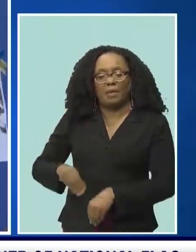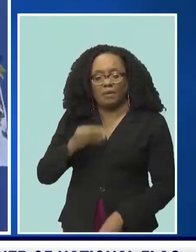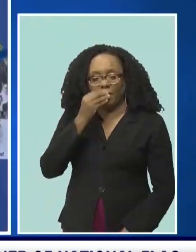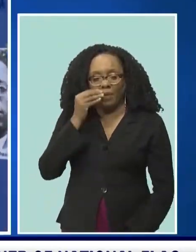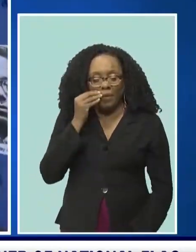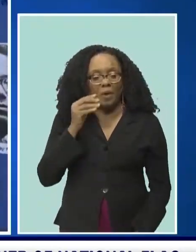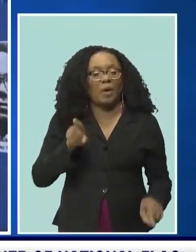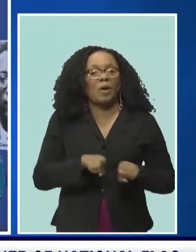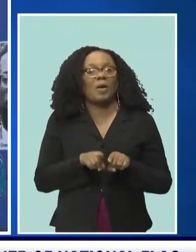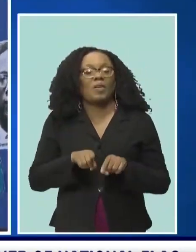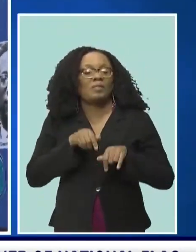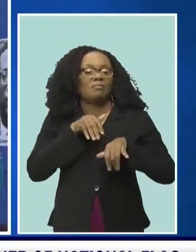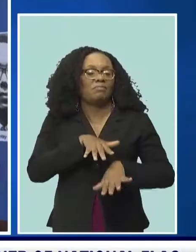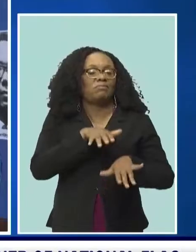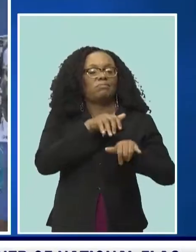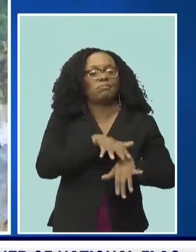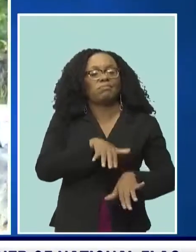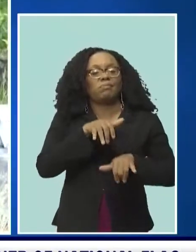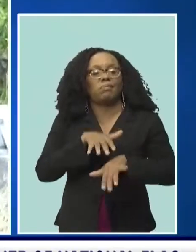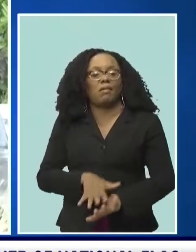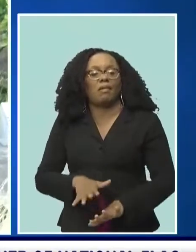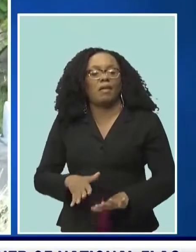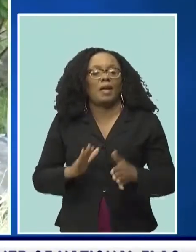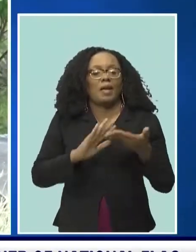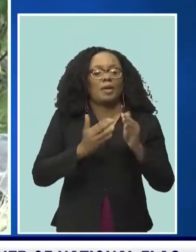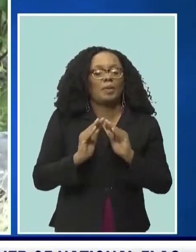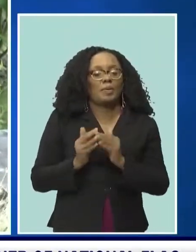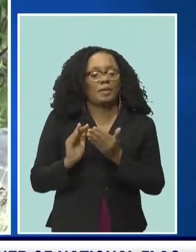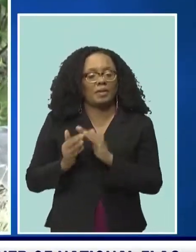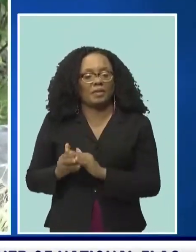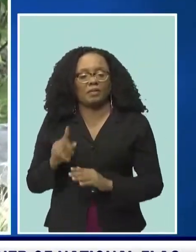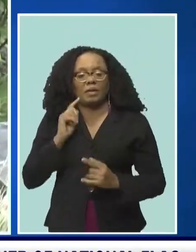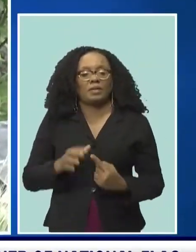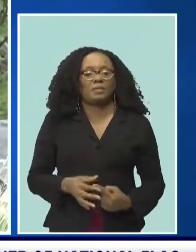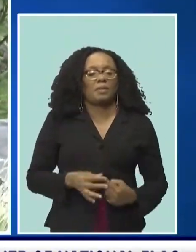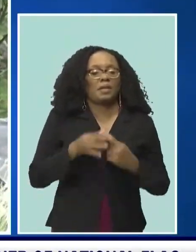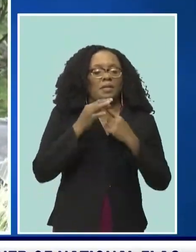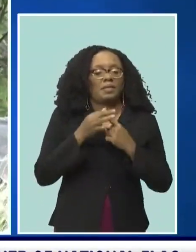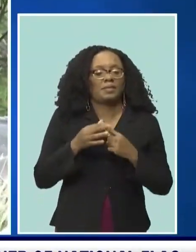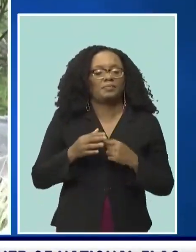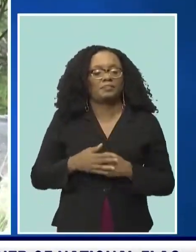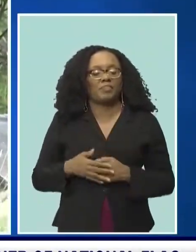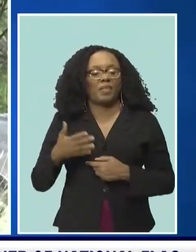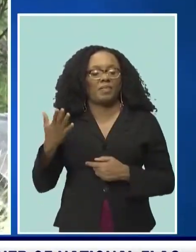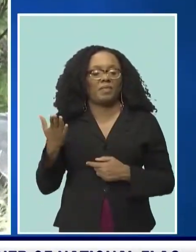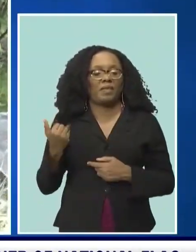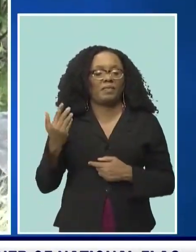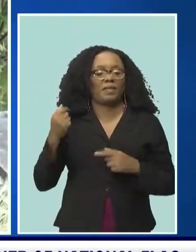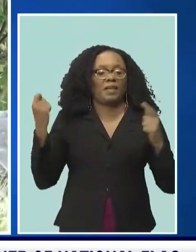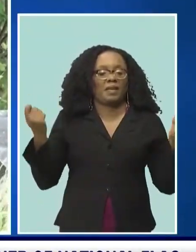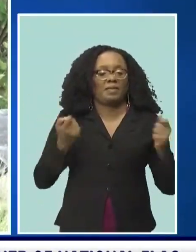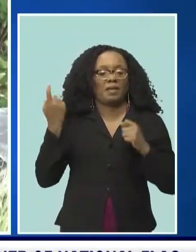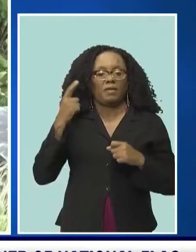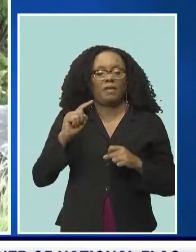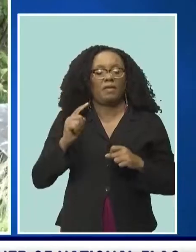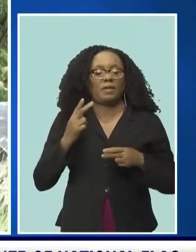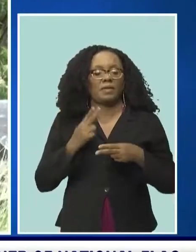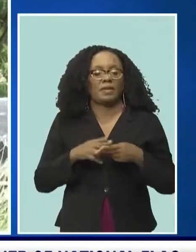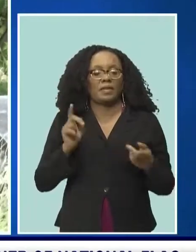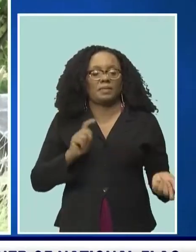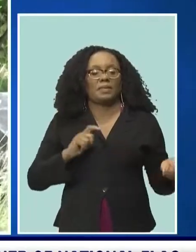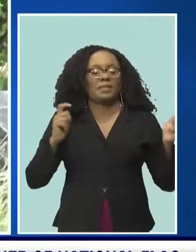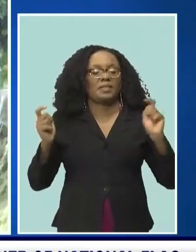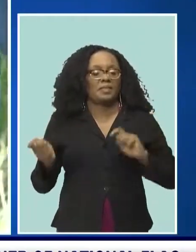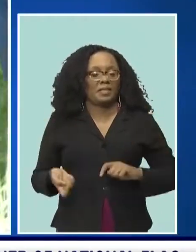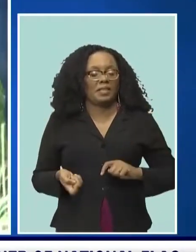Michael community where Mr. Prescott grew up. The day was a special one as Friday marked the 15th anniversary of the renaming of the